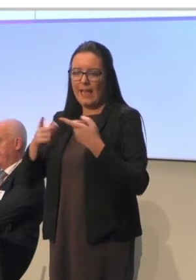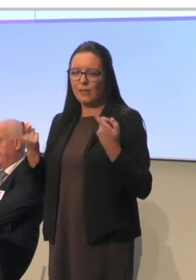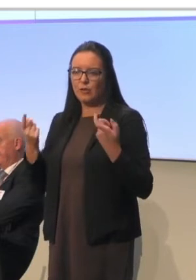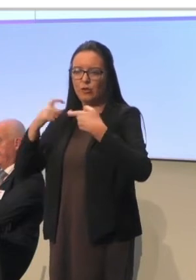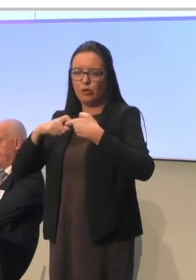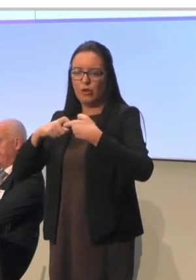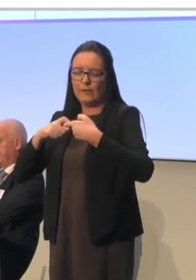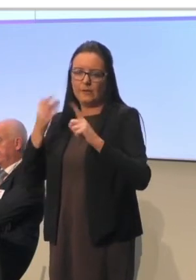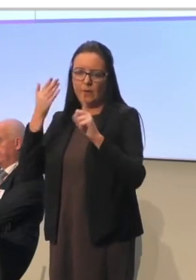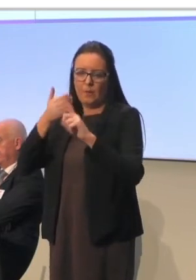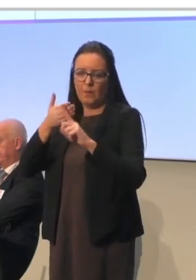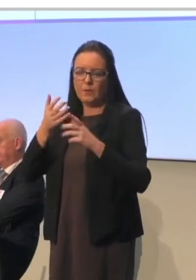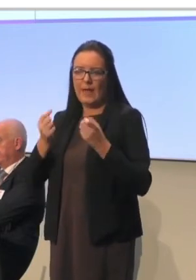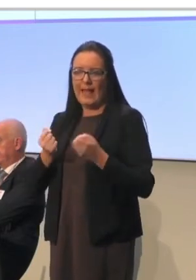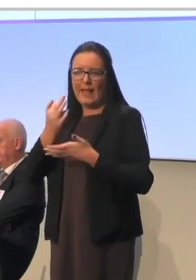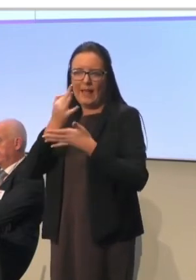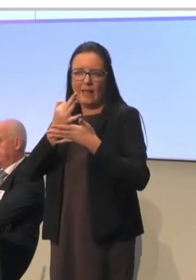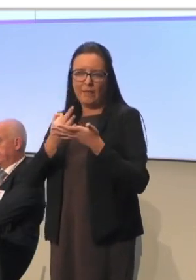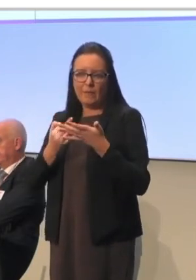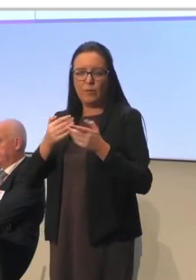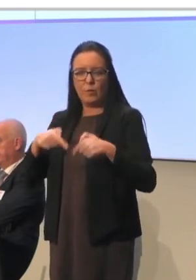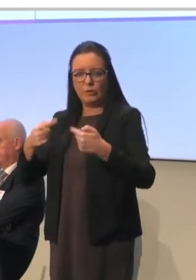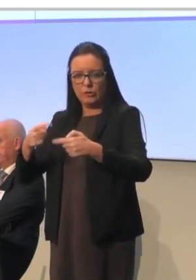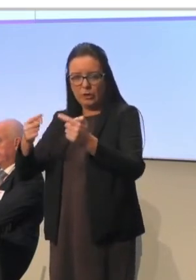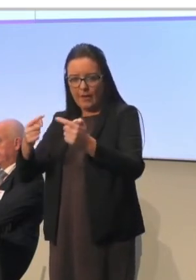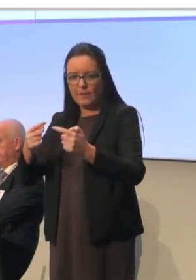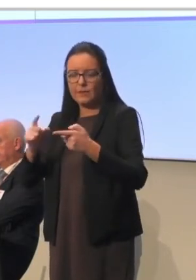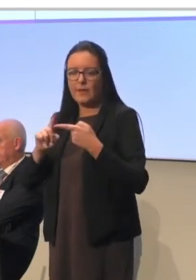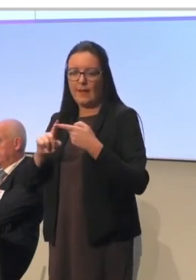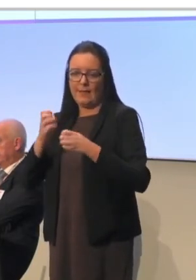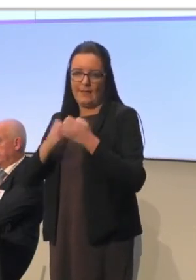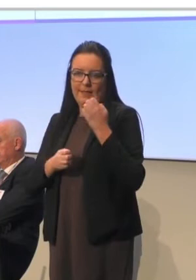I'm going to identify a couple of key challenges that seem to be emerging at this point at the end.